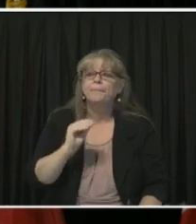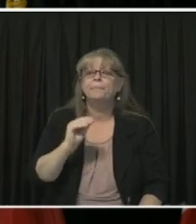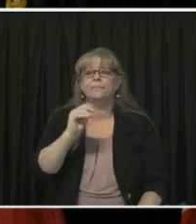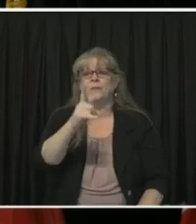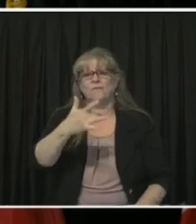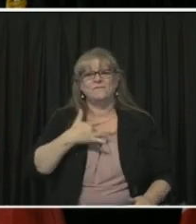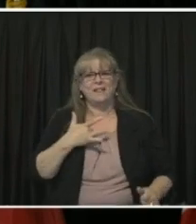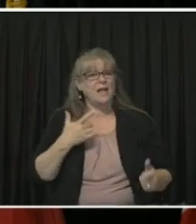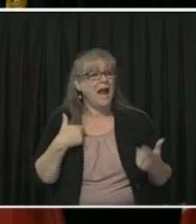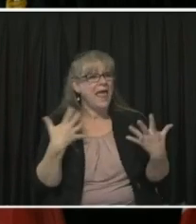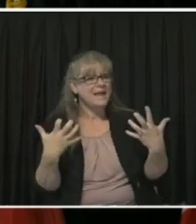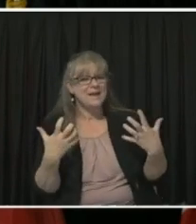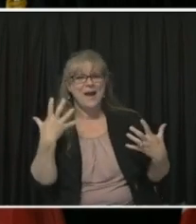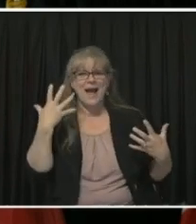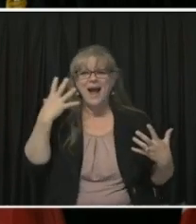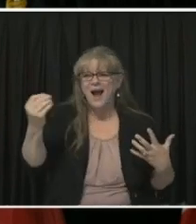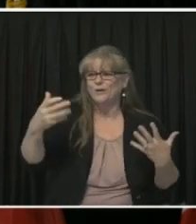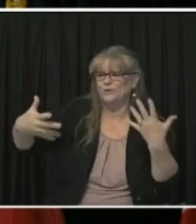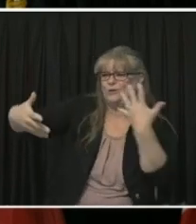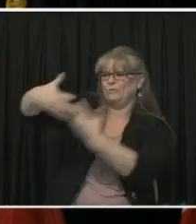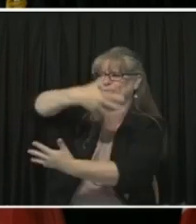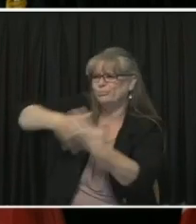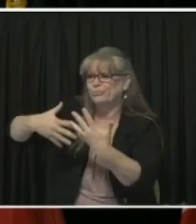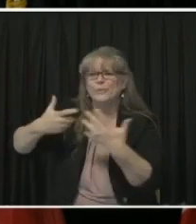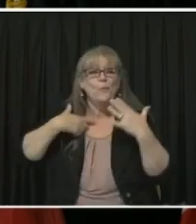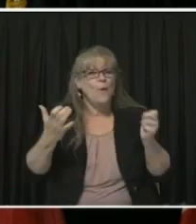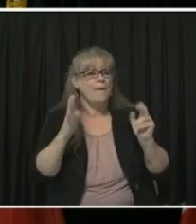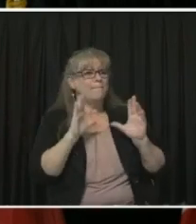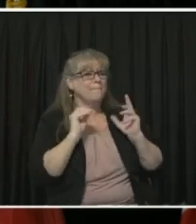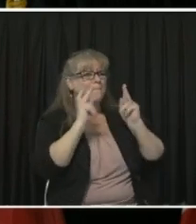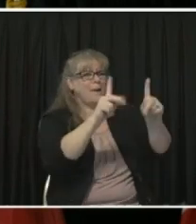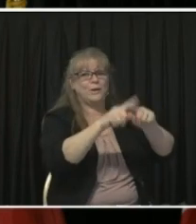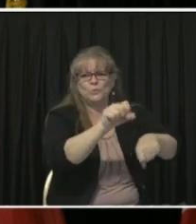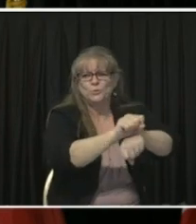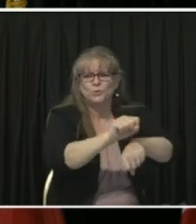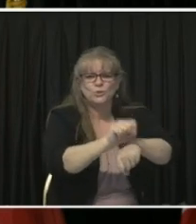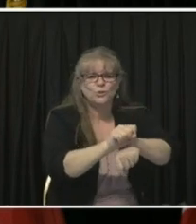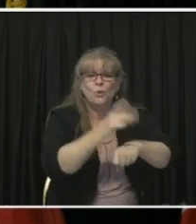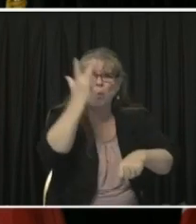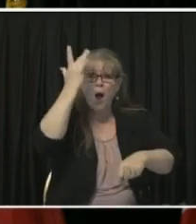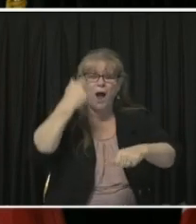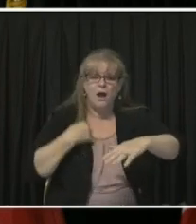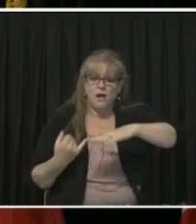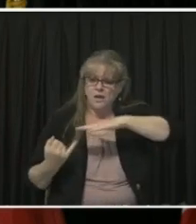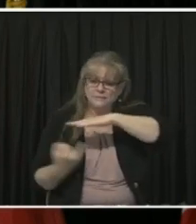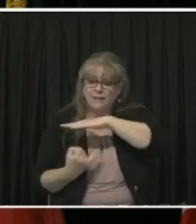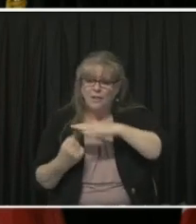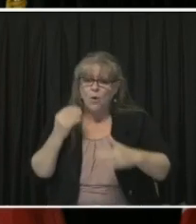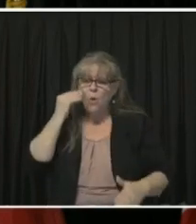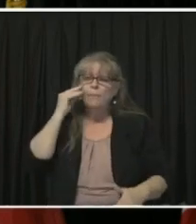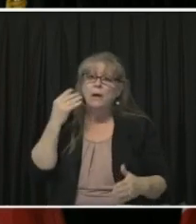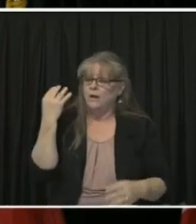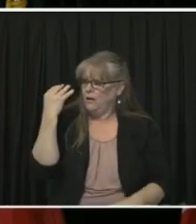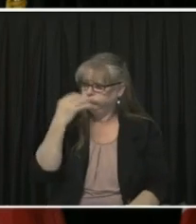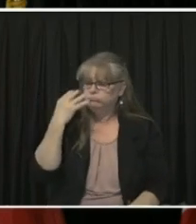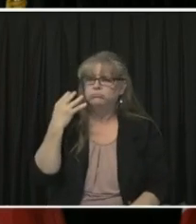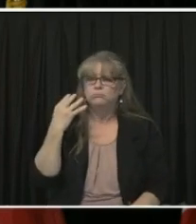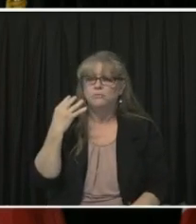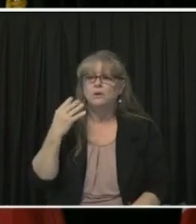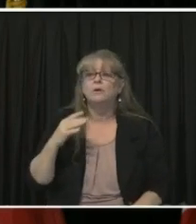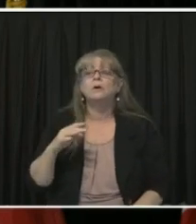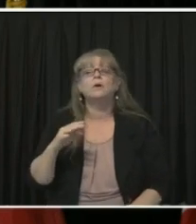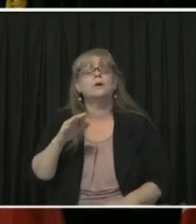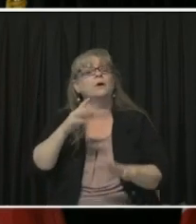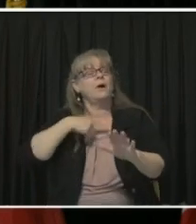many others, feel the stress of remaining at home. It is difficult mentally and physically, and it is frustrating on a daily